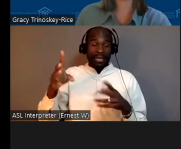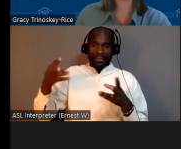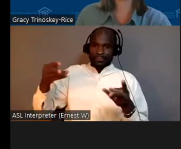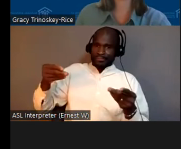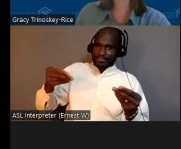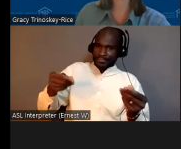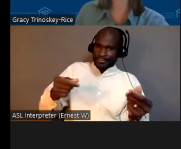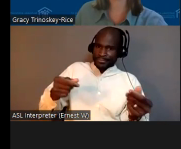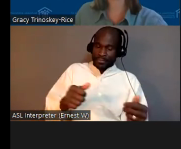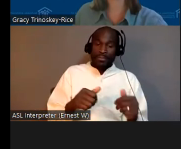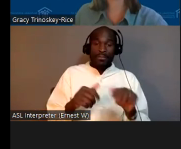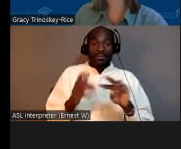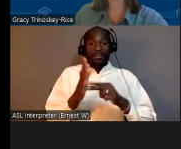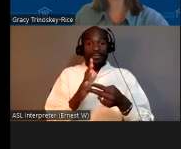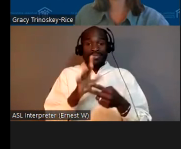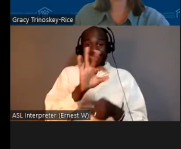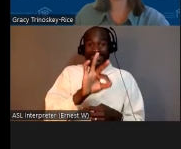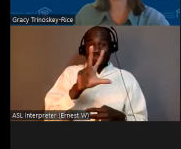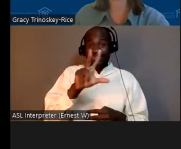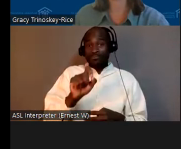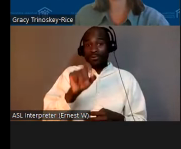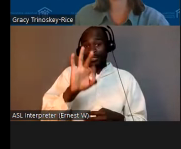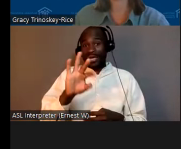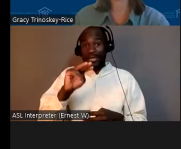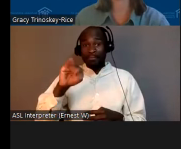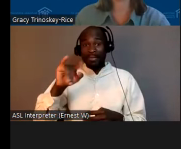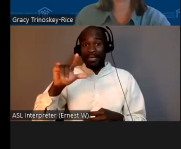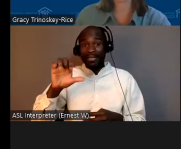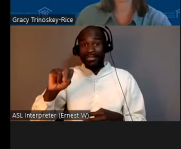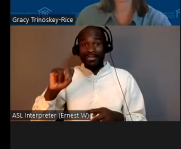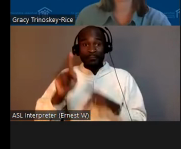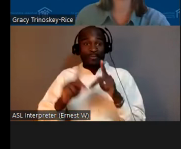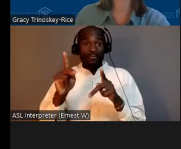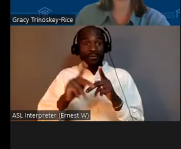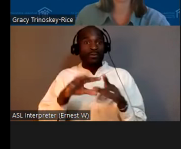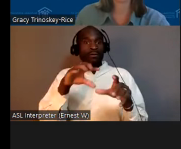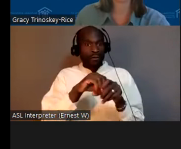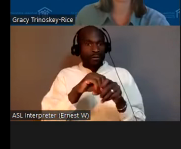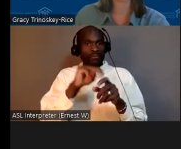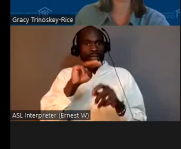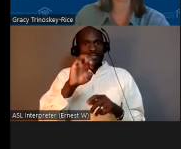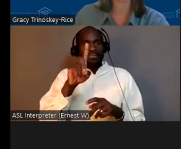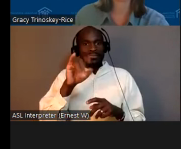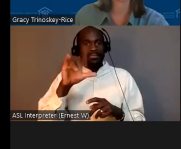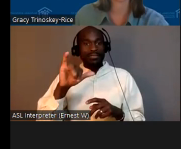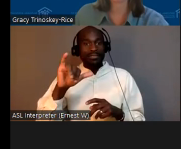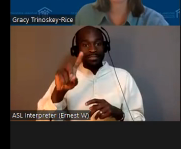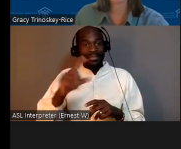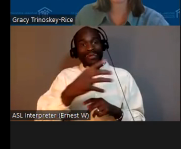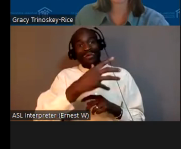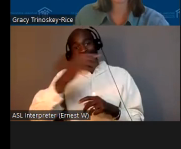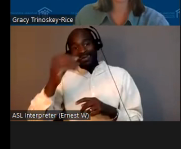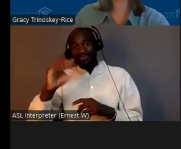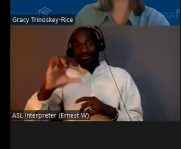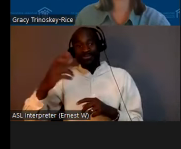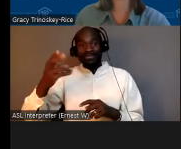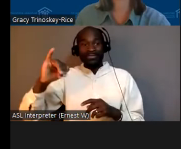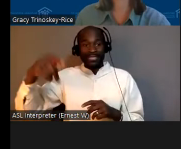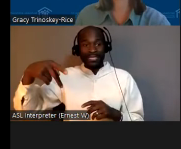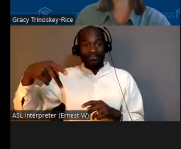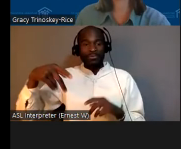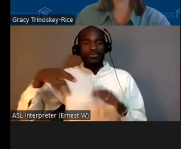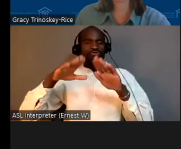there were 93.9 million individuals enrolled in Medicaid and CHIP, or Children's Health Insurance Program,